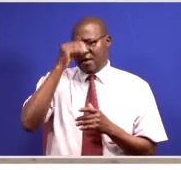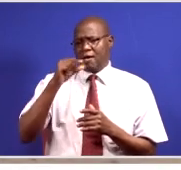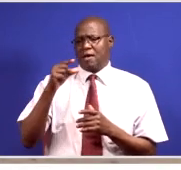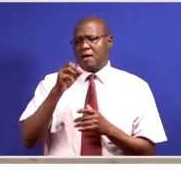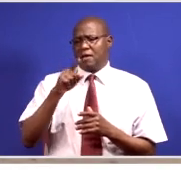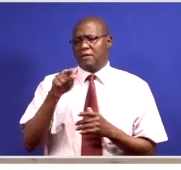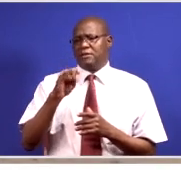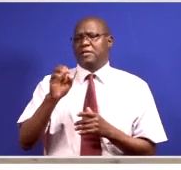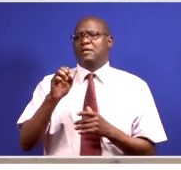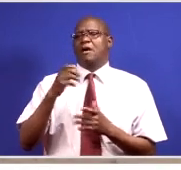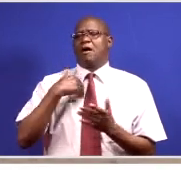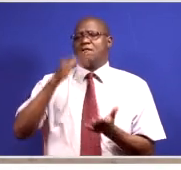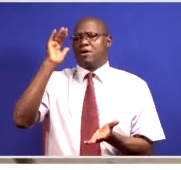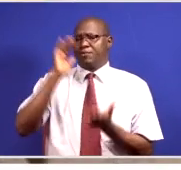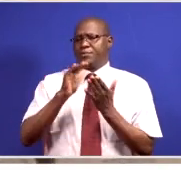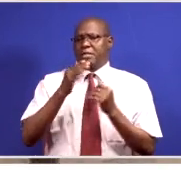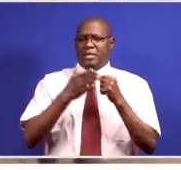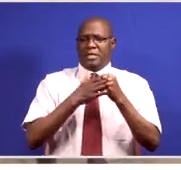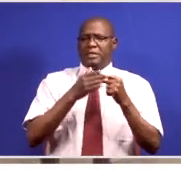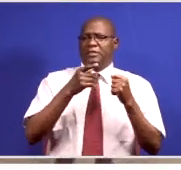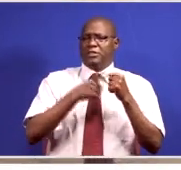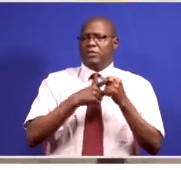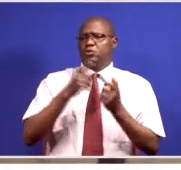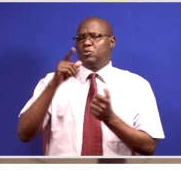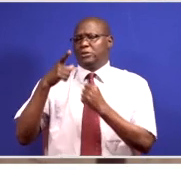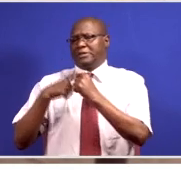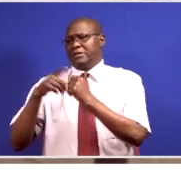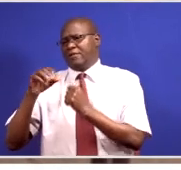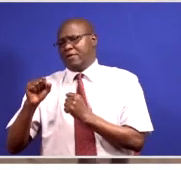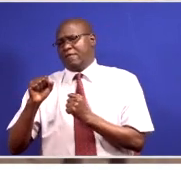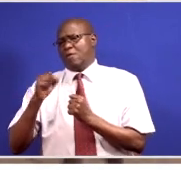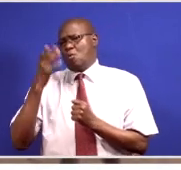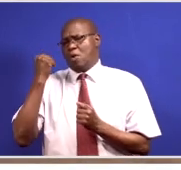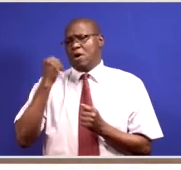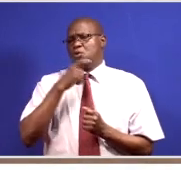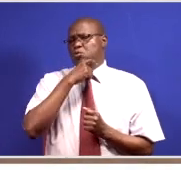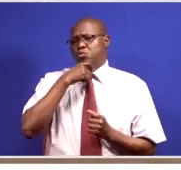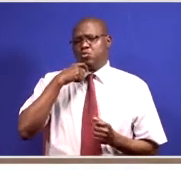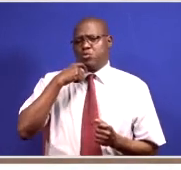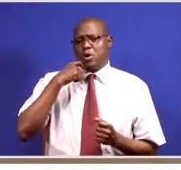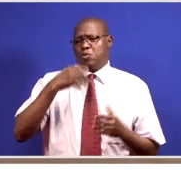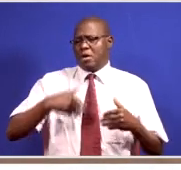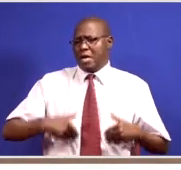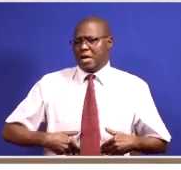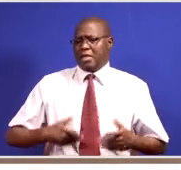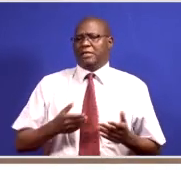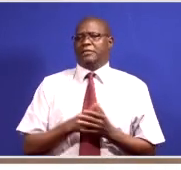had dropped from 96 to 65 due to the ongoing drought that has affected the livelihood of residents.